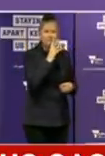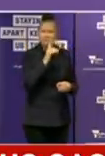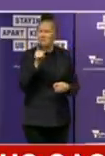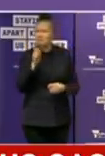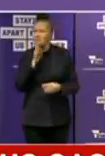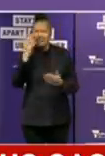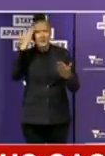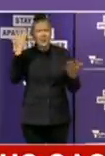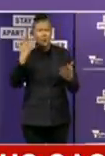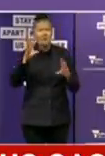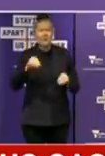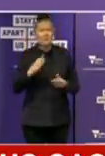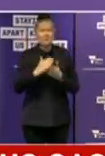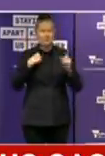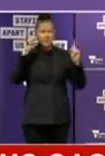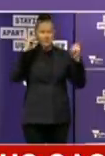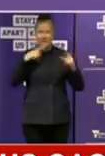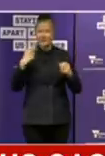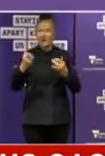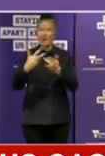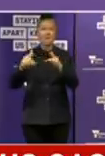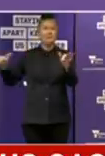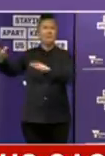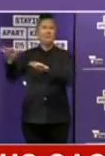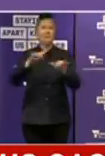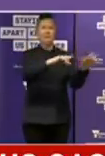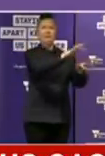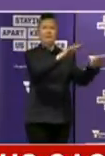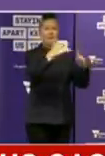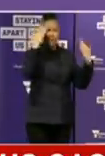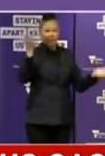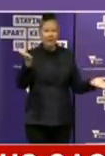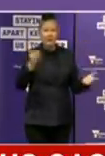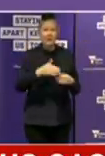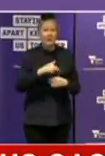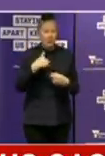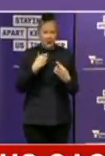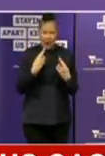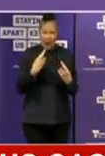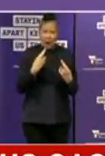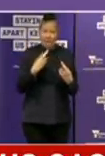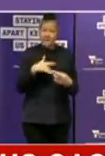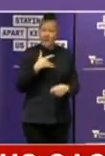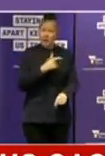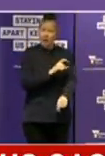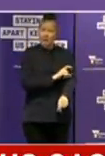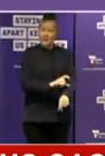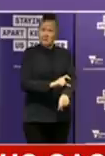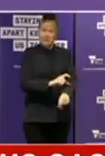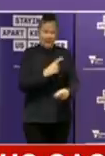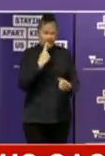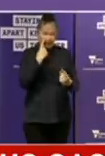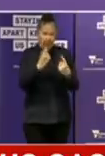of concern. We are hopeful, more than that in fact, we're confident that we have found many linkages. There may be